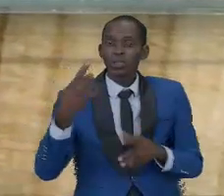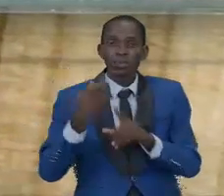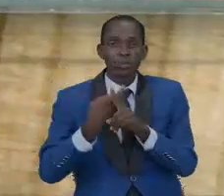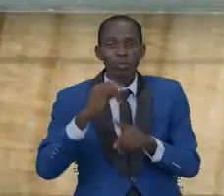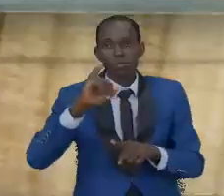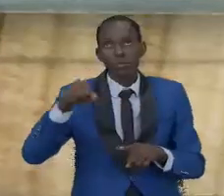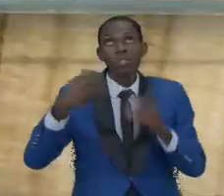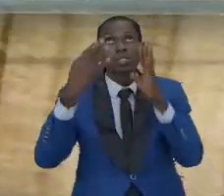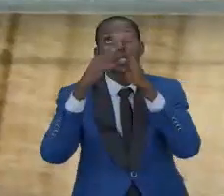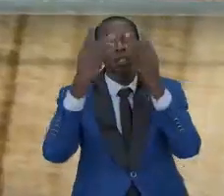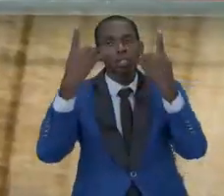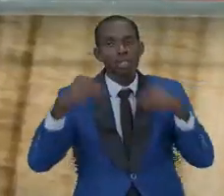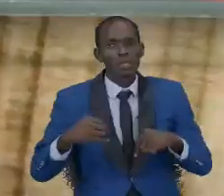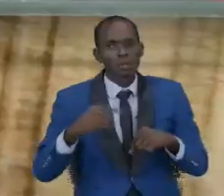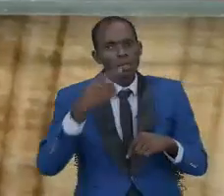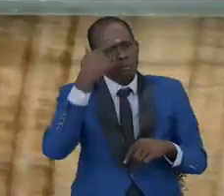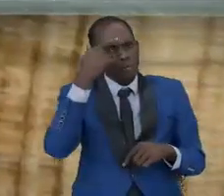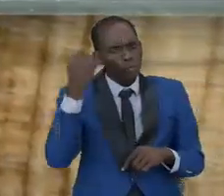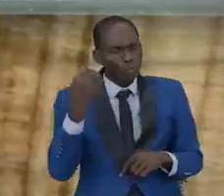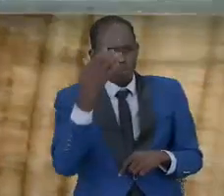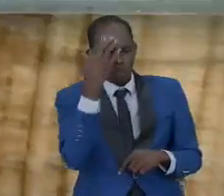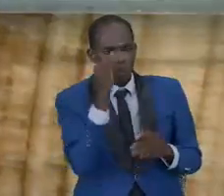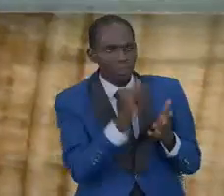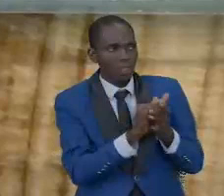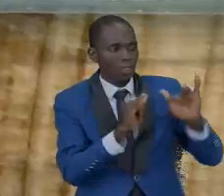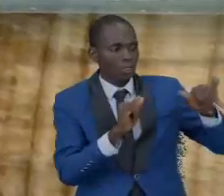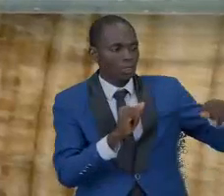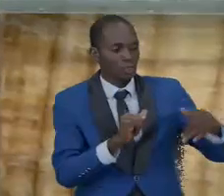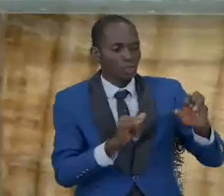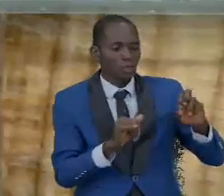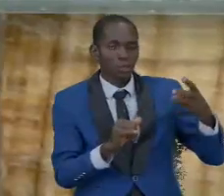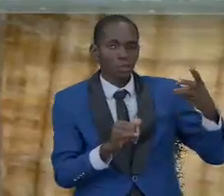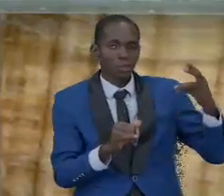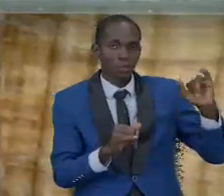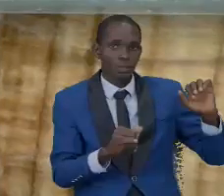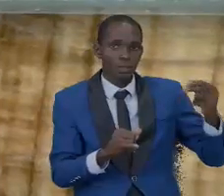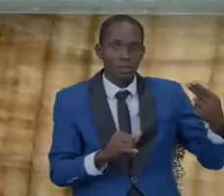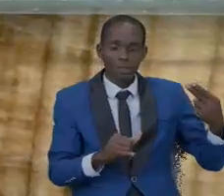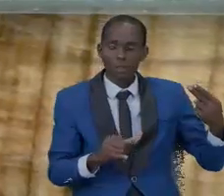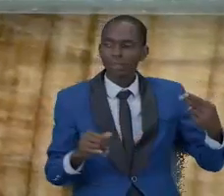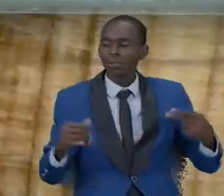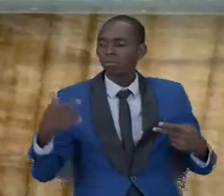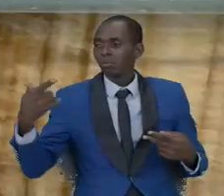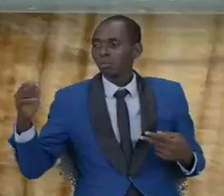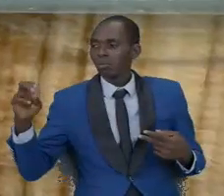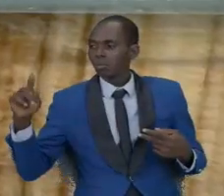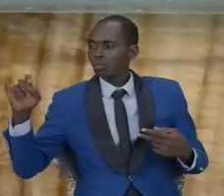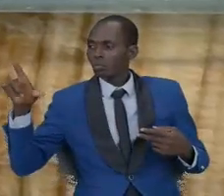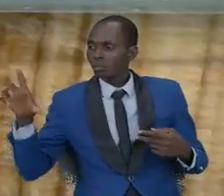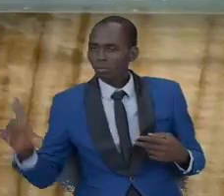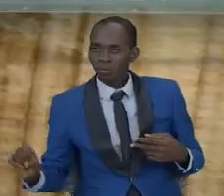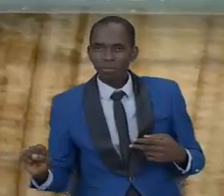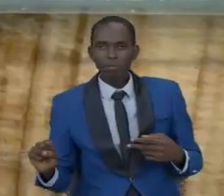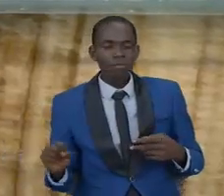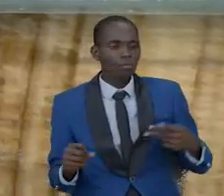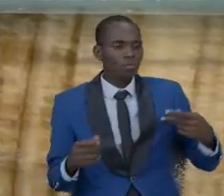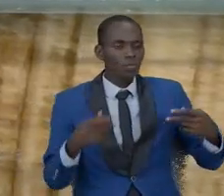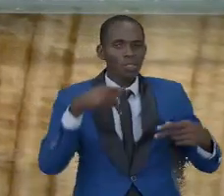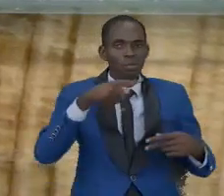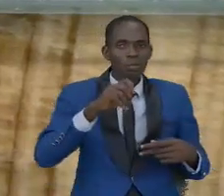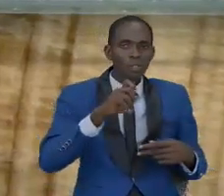and he knew that Jew or Gentile Peter or any of those people in